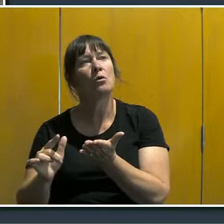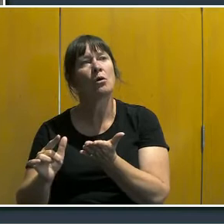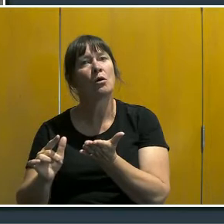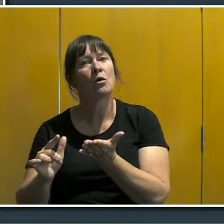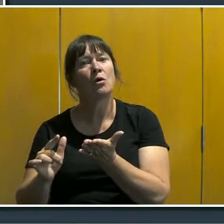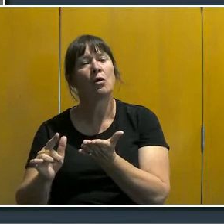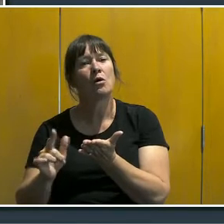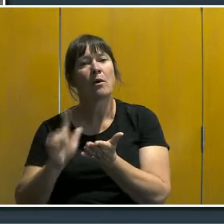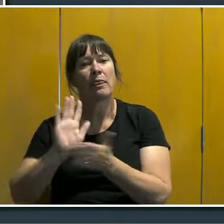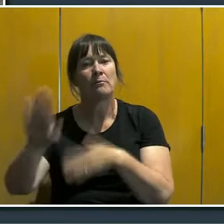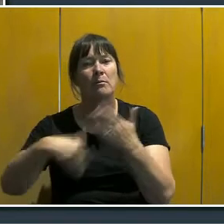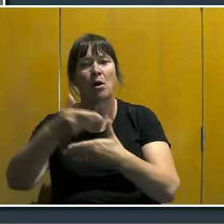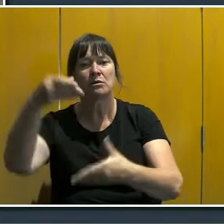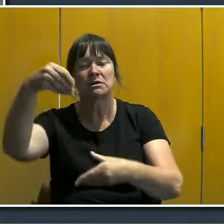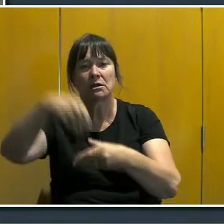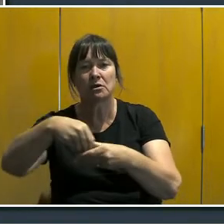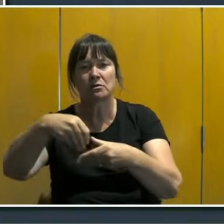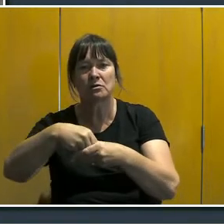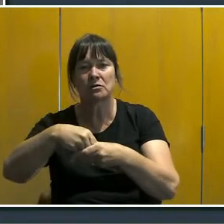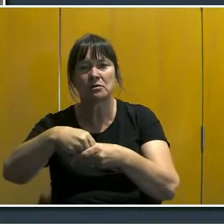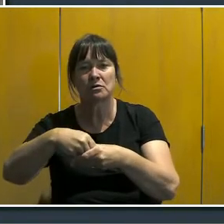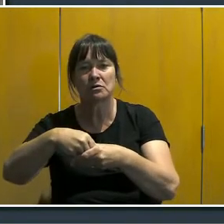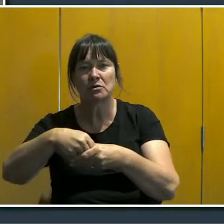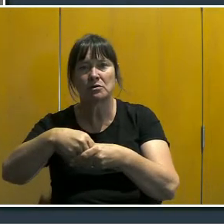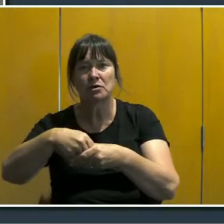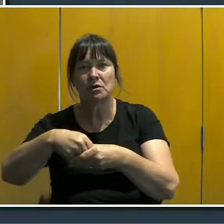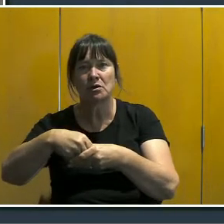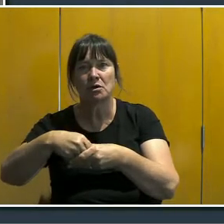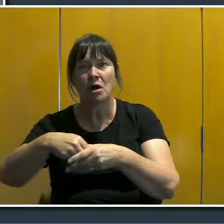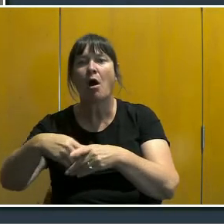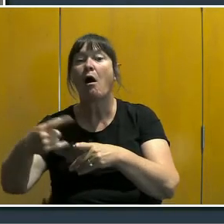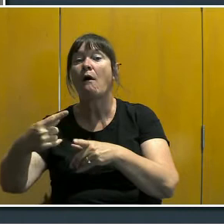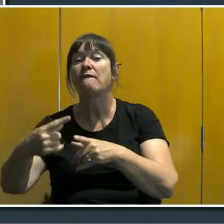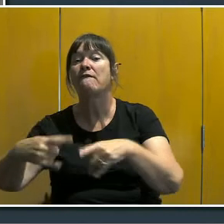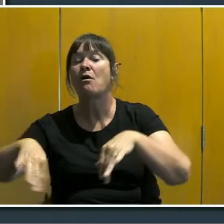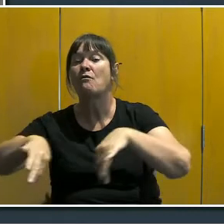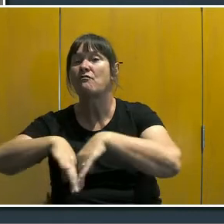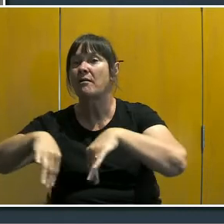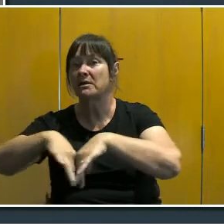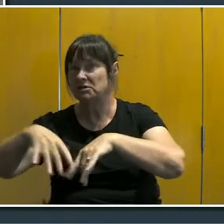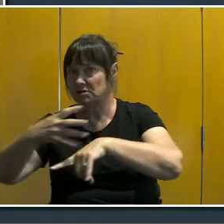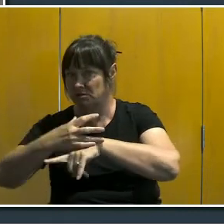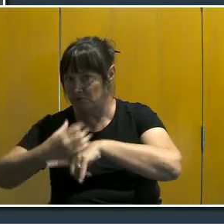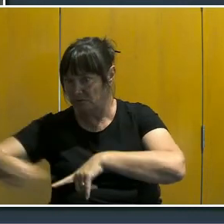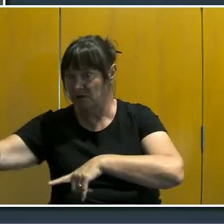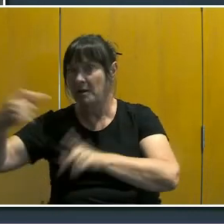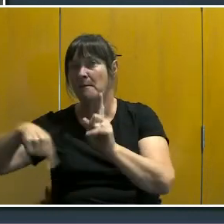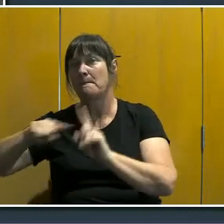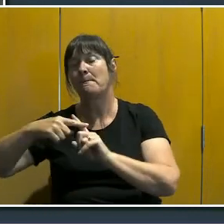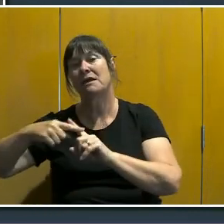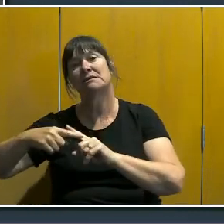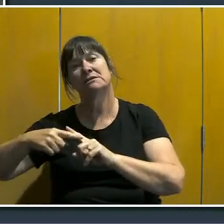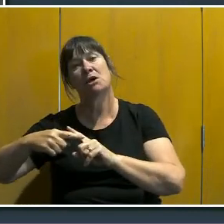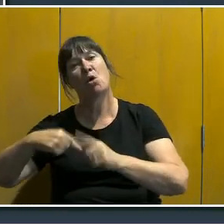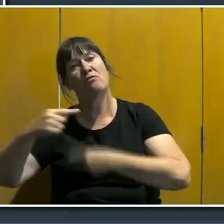with the proposed inclusion of a remission of refuse collection and curbside recycling targeted rates. And I just wondered